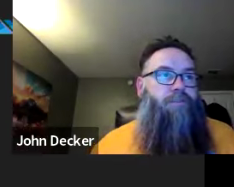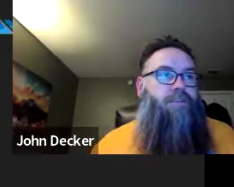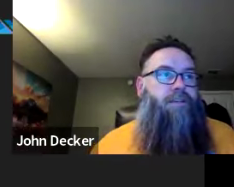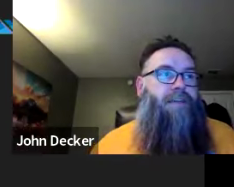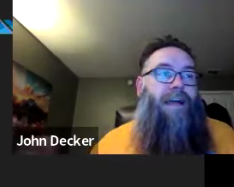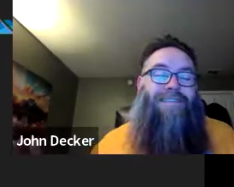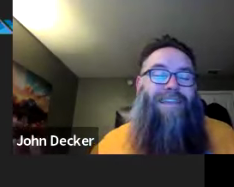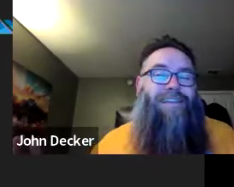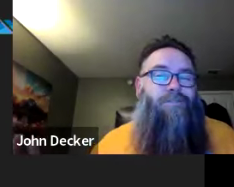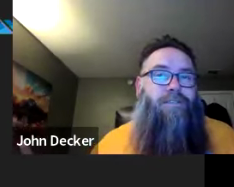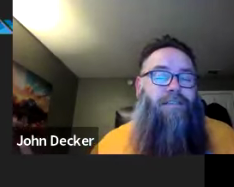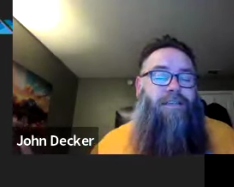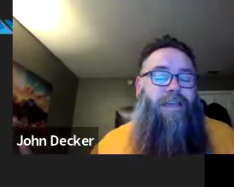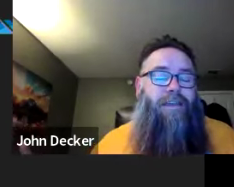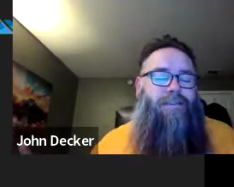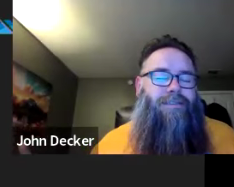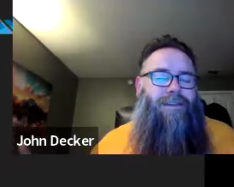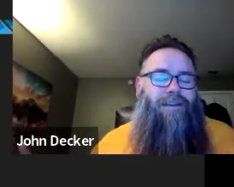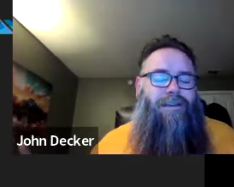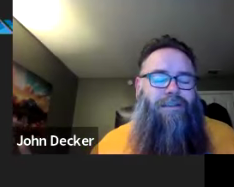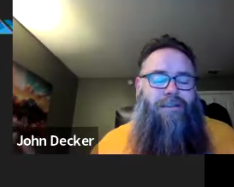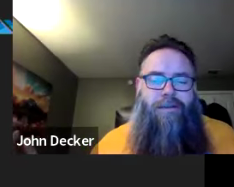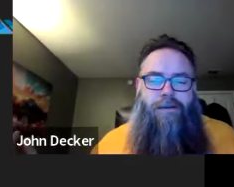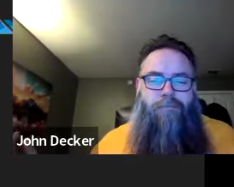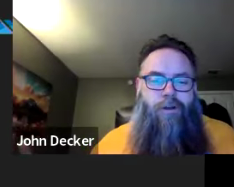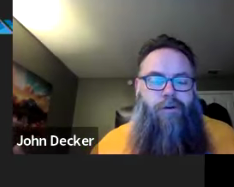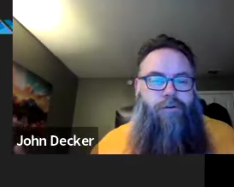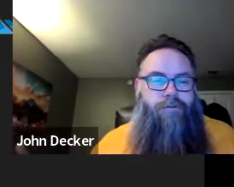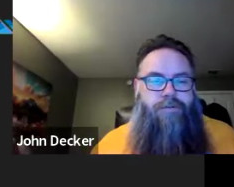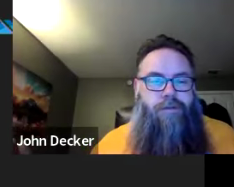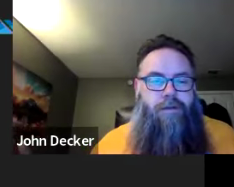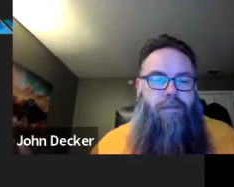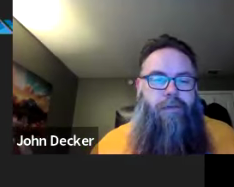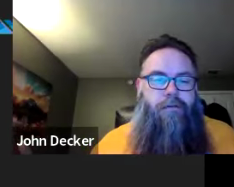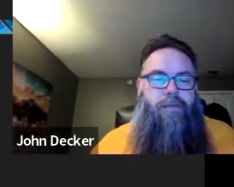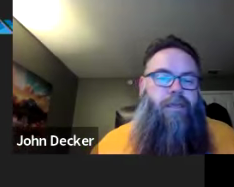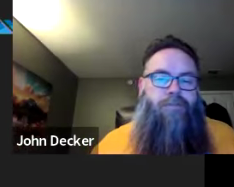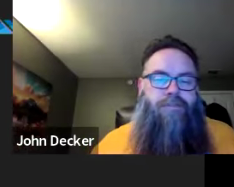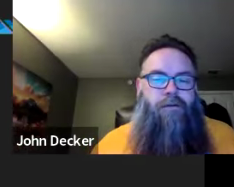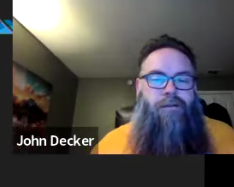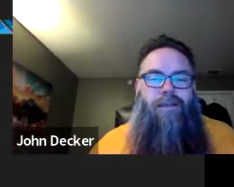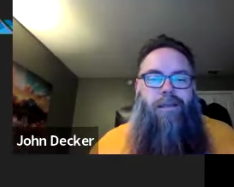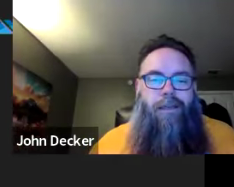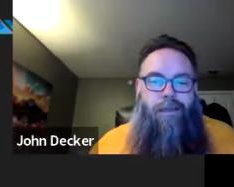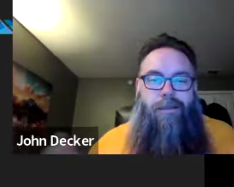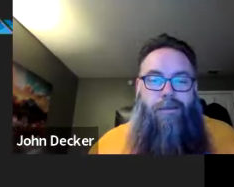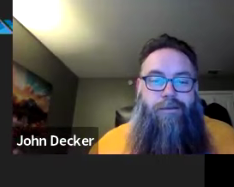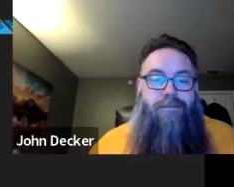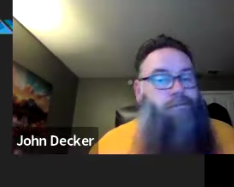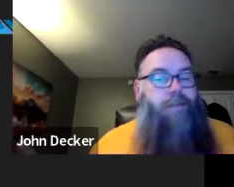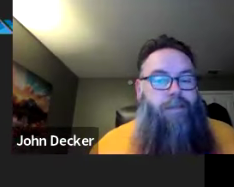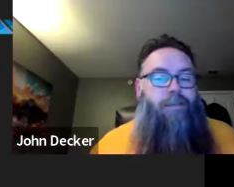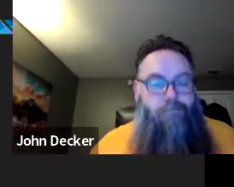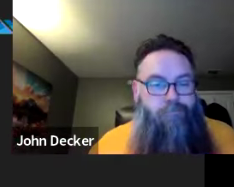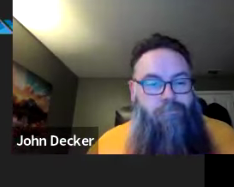dive into some of those things. I say that too. CDCAN is Marty Emoto's email that he puts out. It